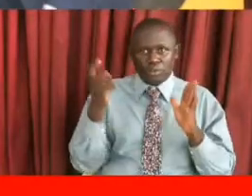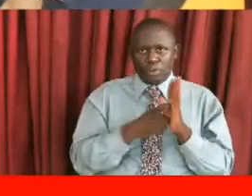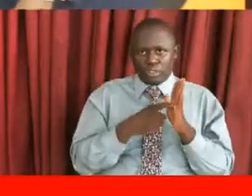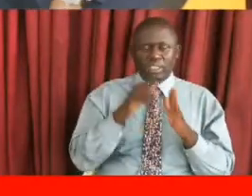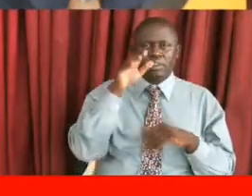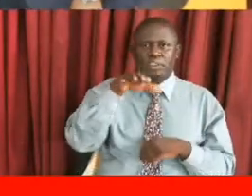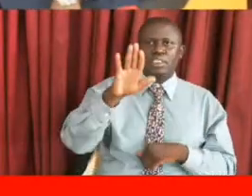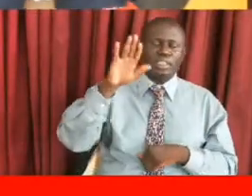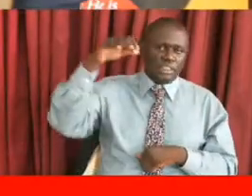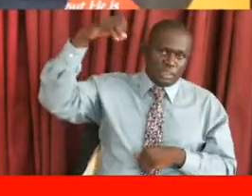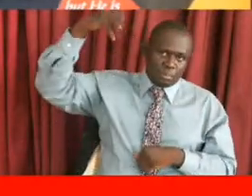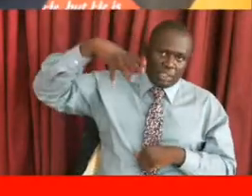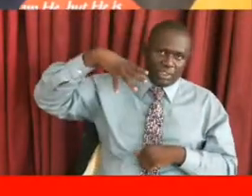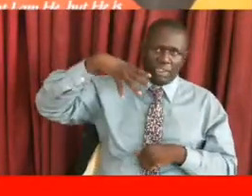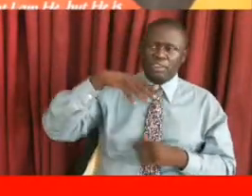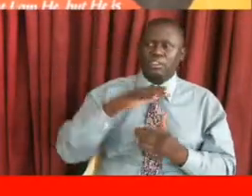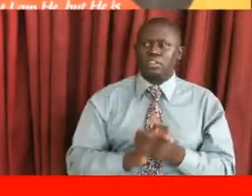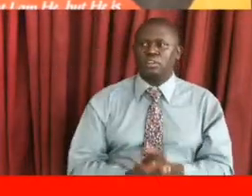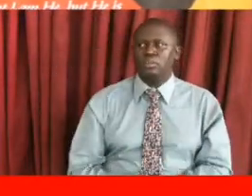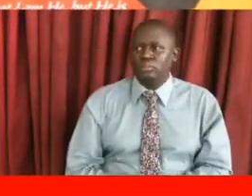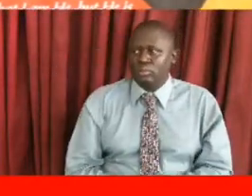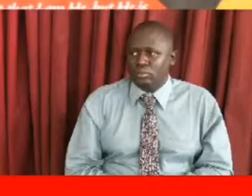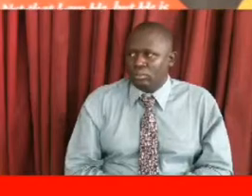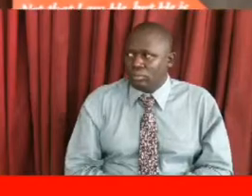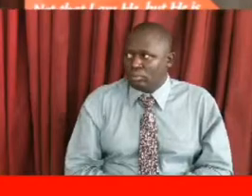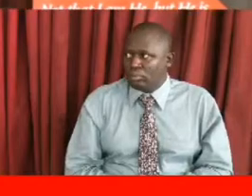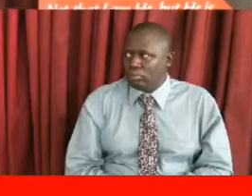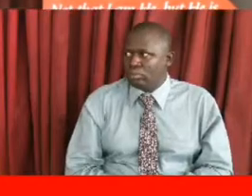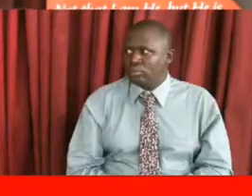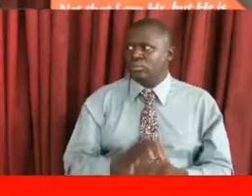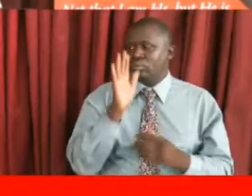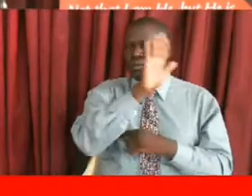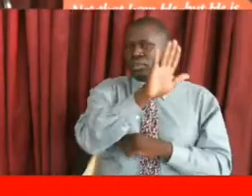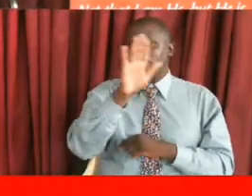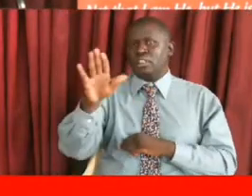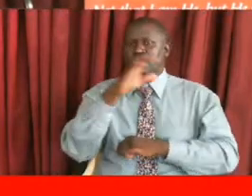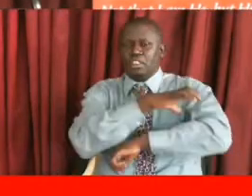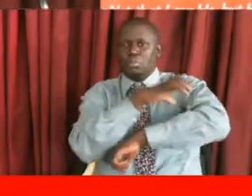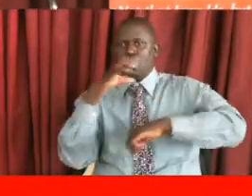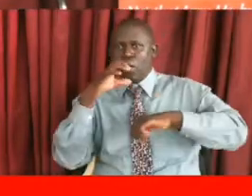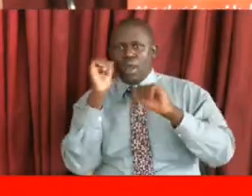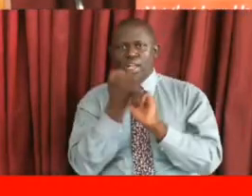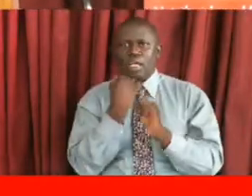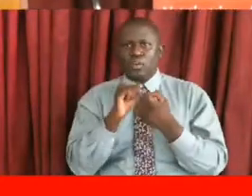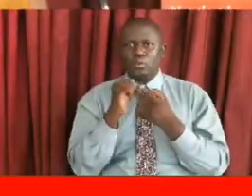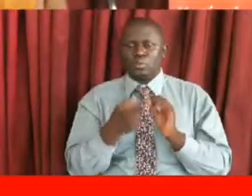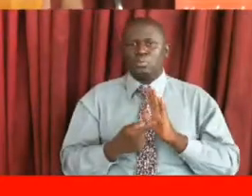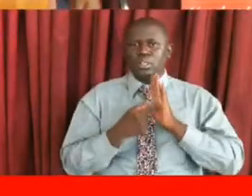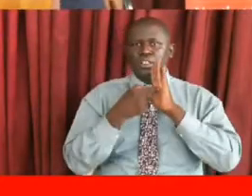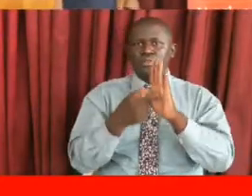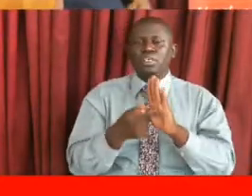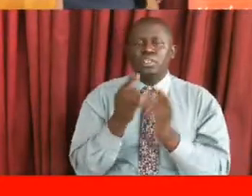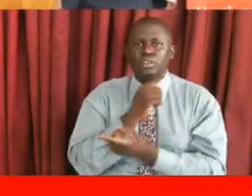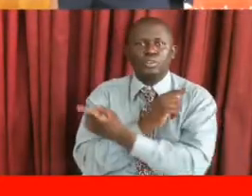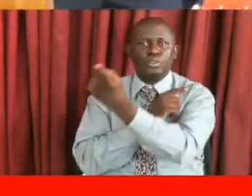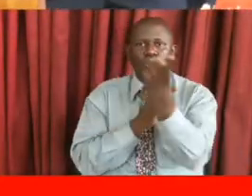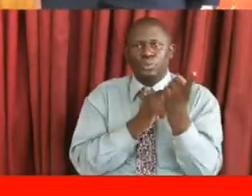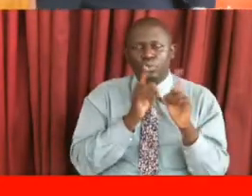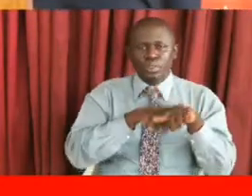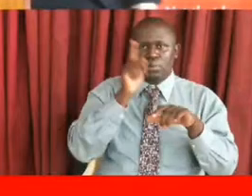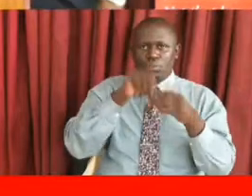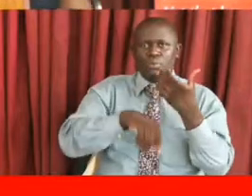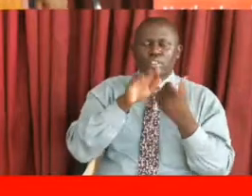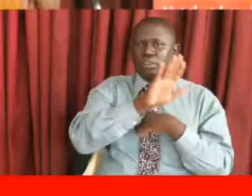his presence Hallelujah his power cannot be revealed when his